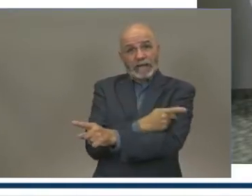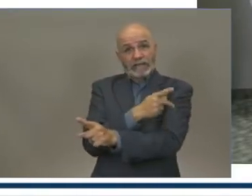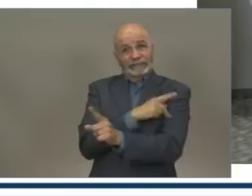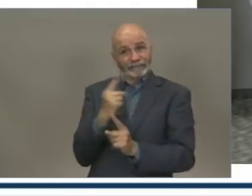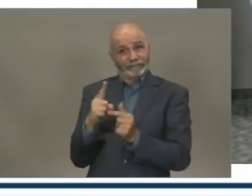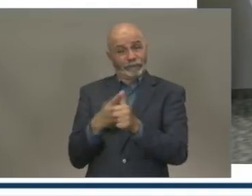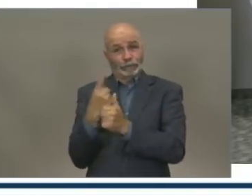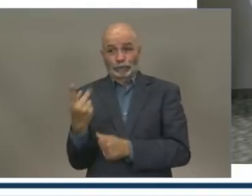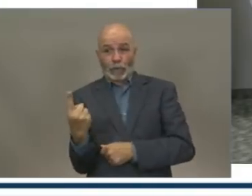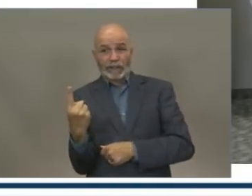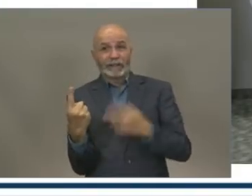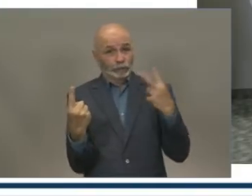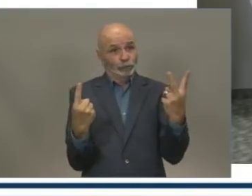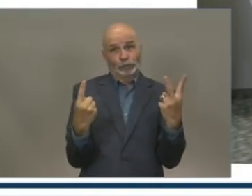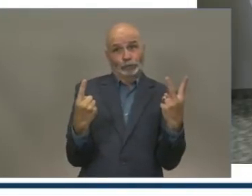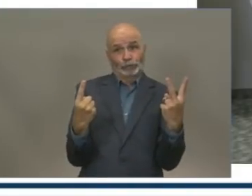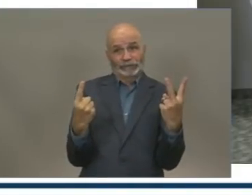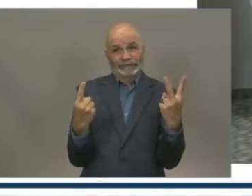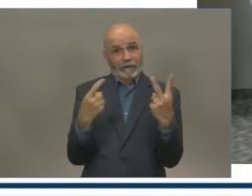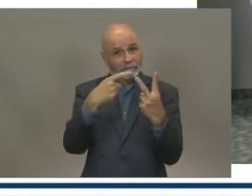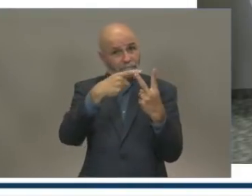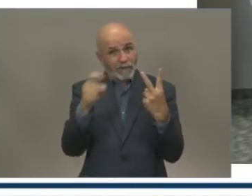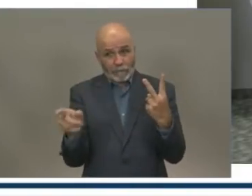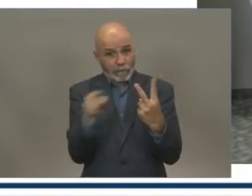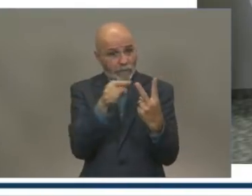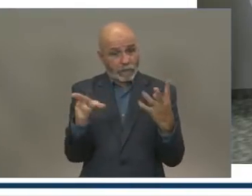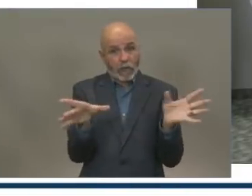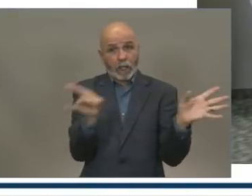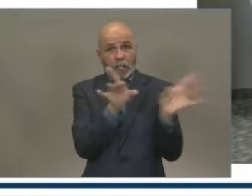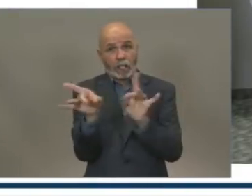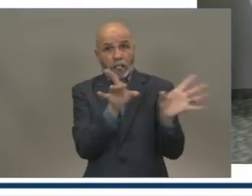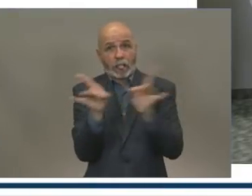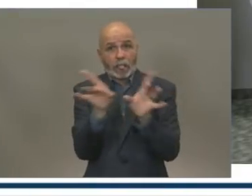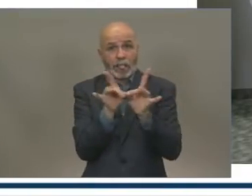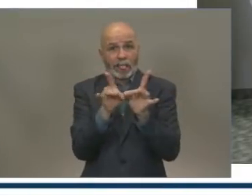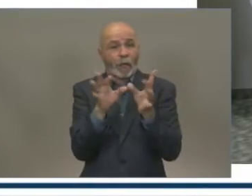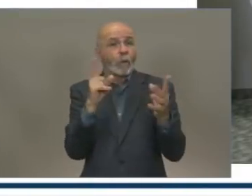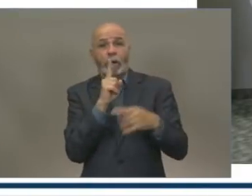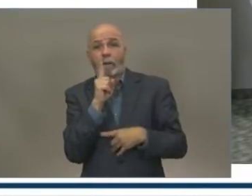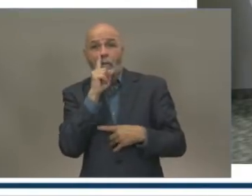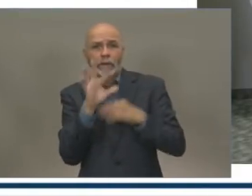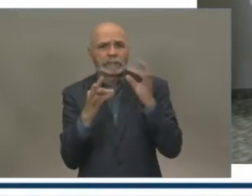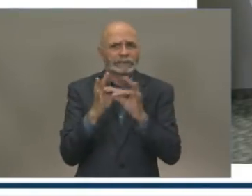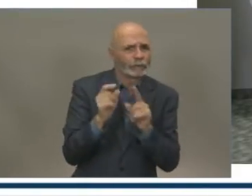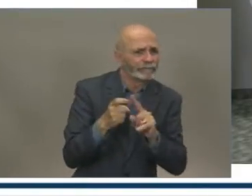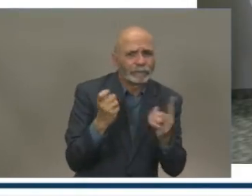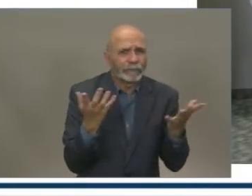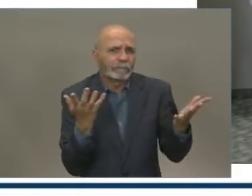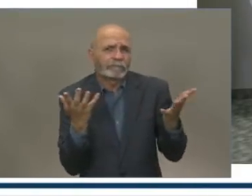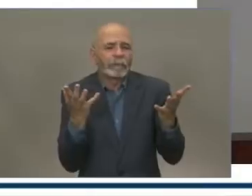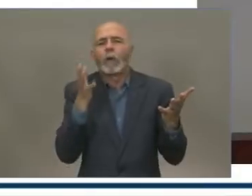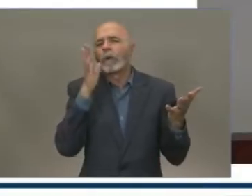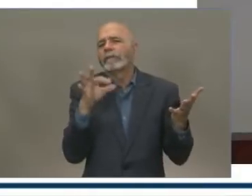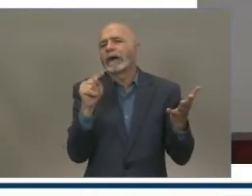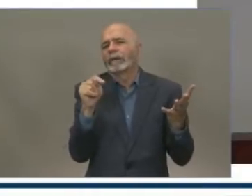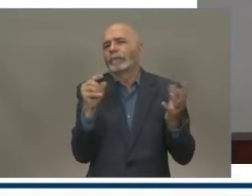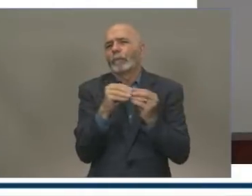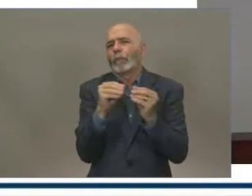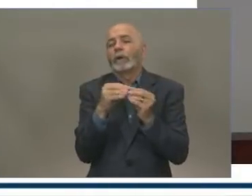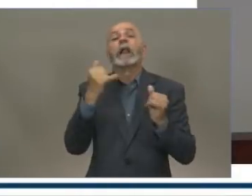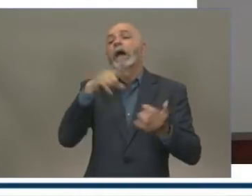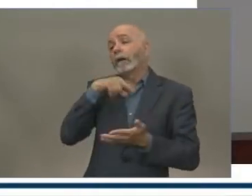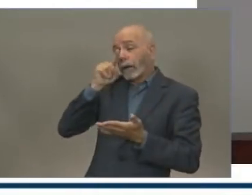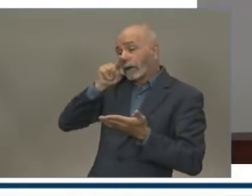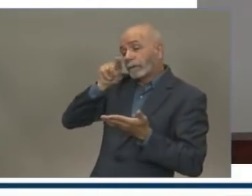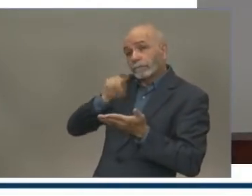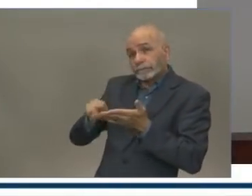contact testing, or how did they come to be tested and then deemed positive? With our initial investigation, when we identify a